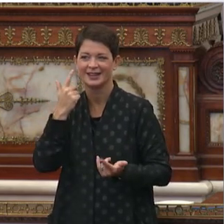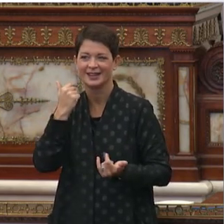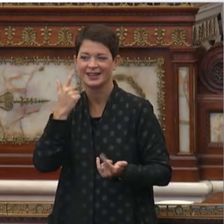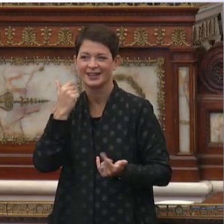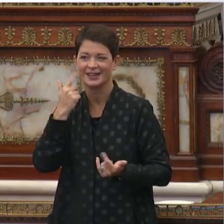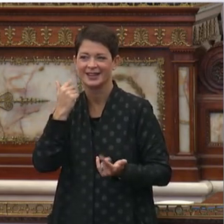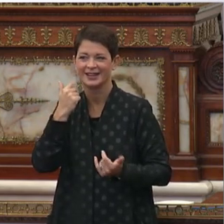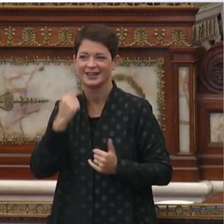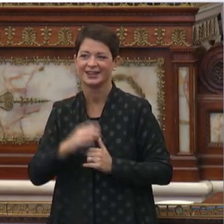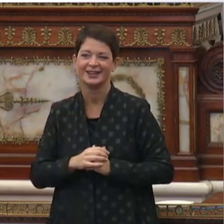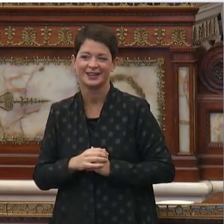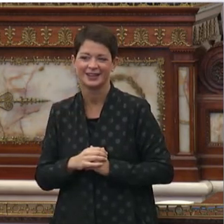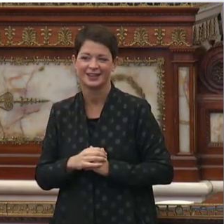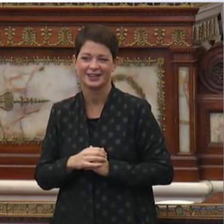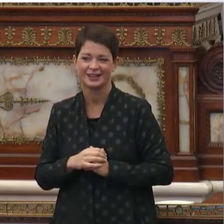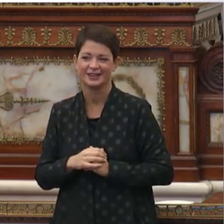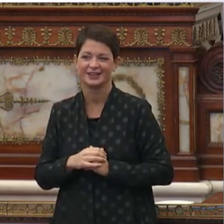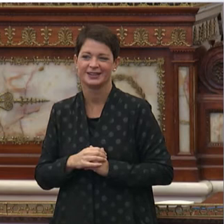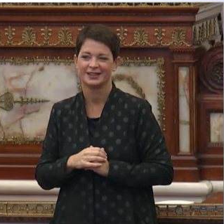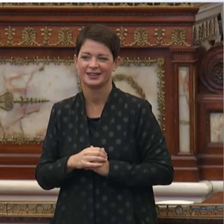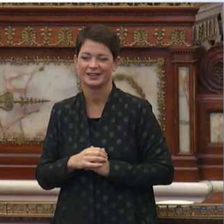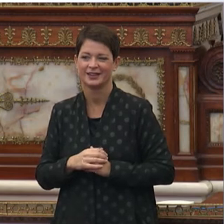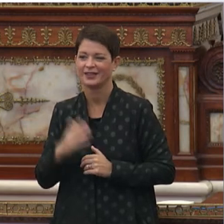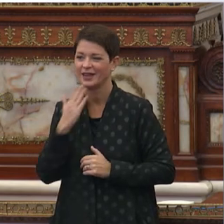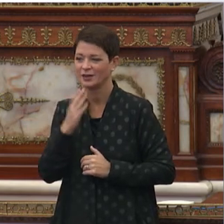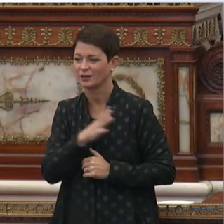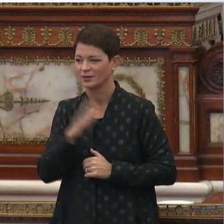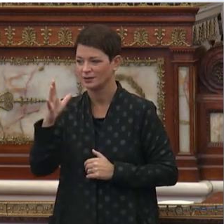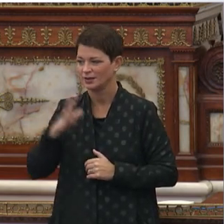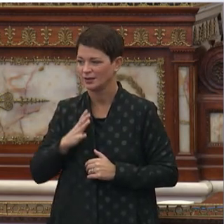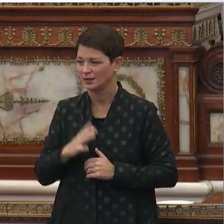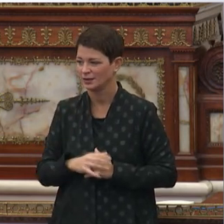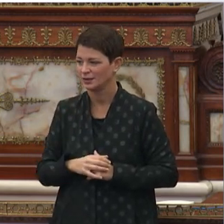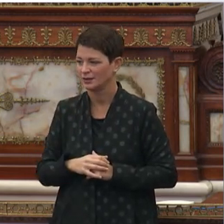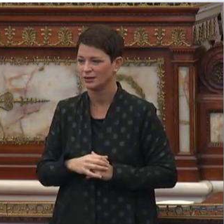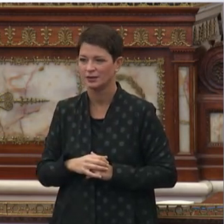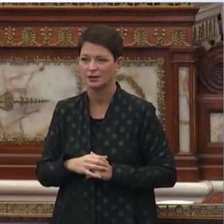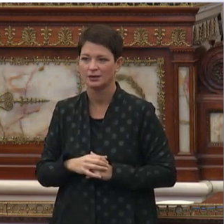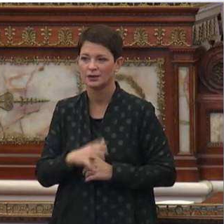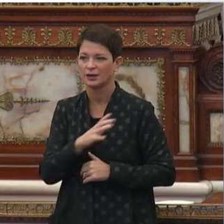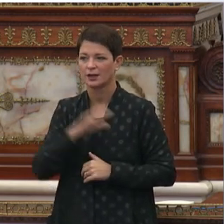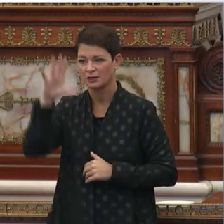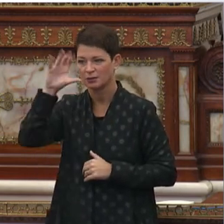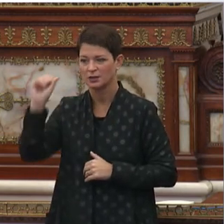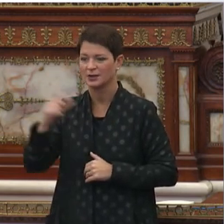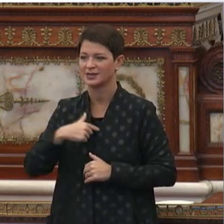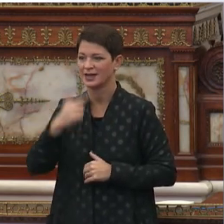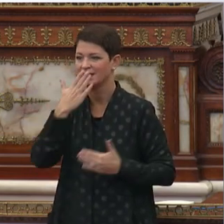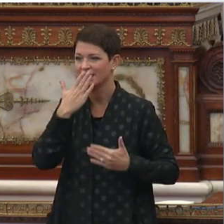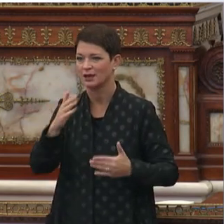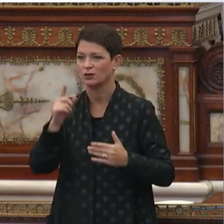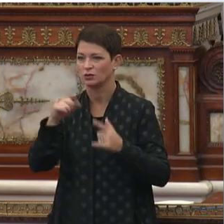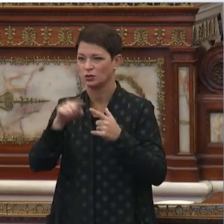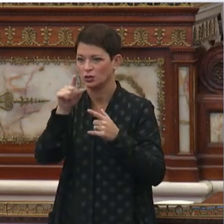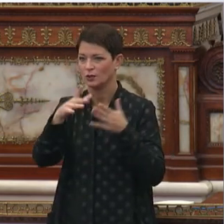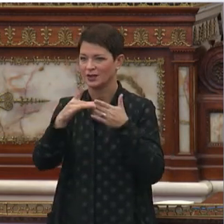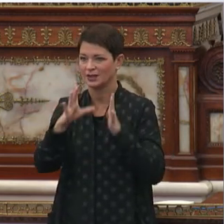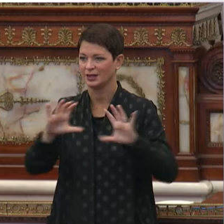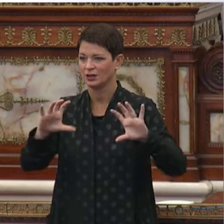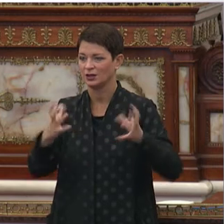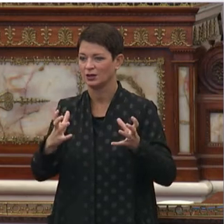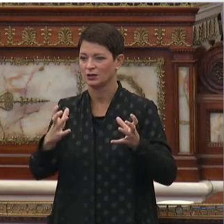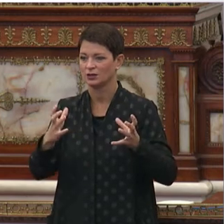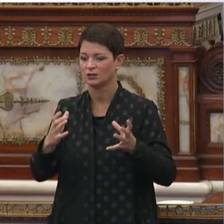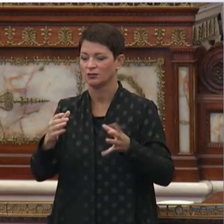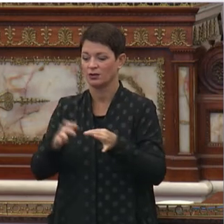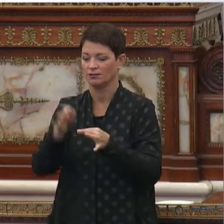take it every day. Thanks, Councilman. Good morning to you. Also, Council President, I want to thank you in leadership changing the